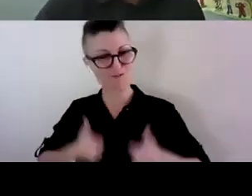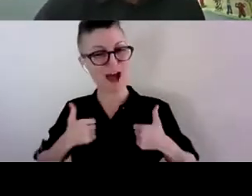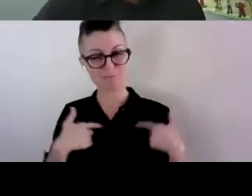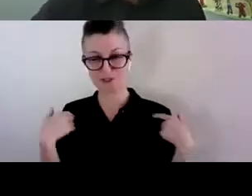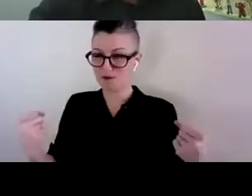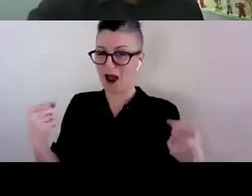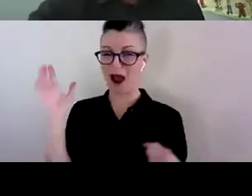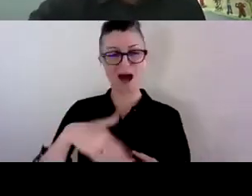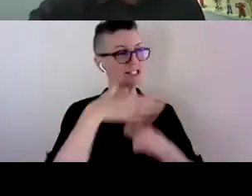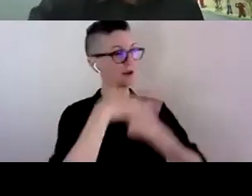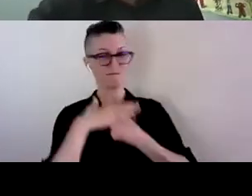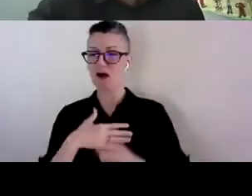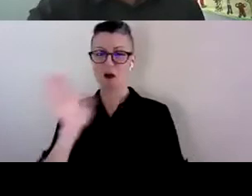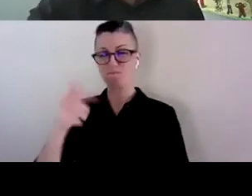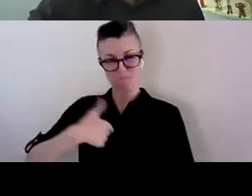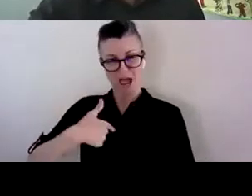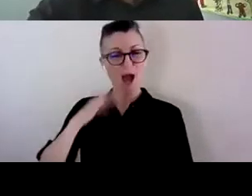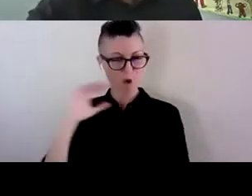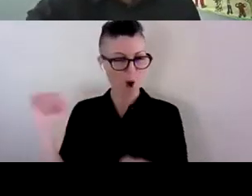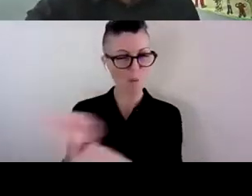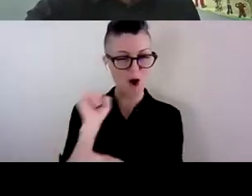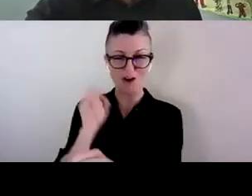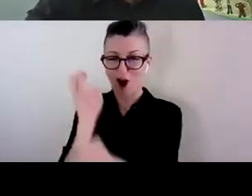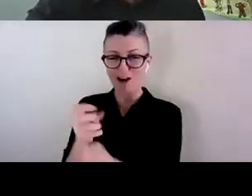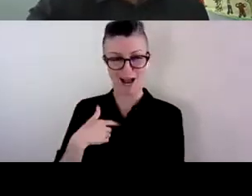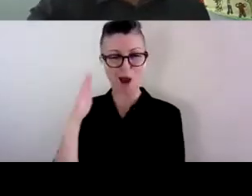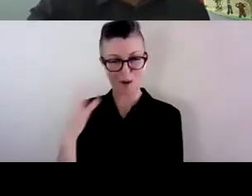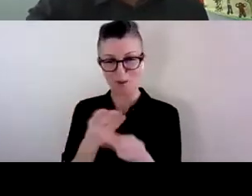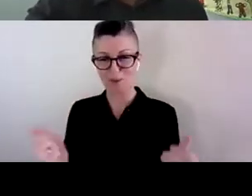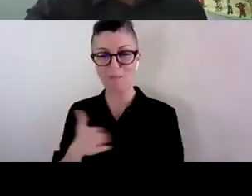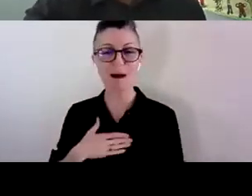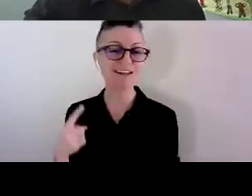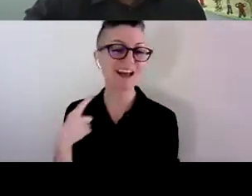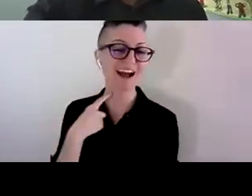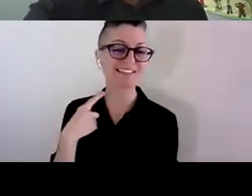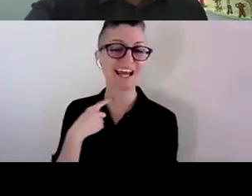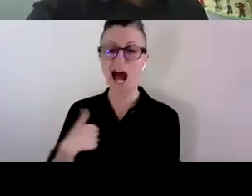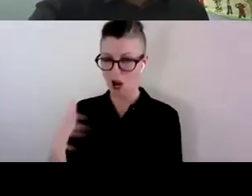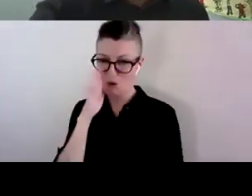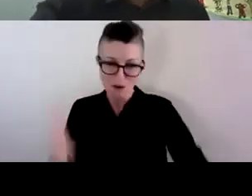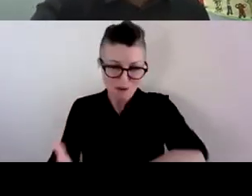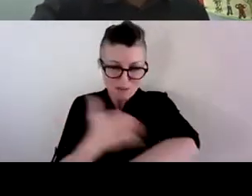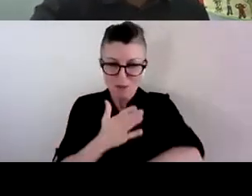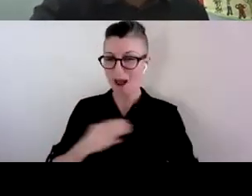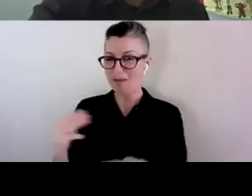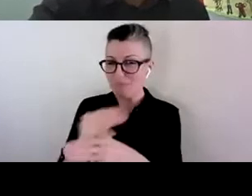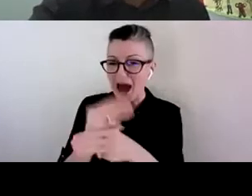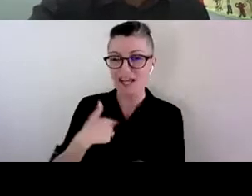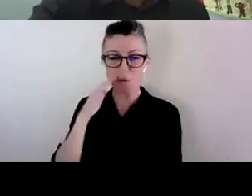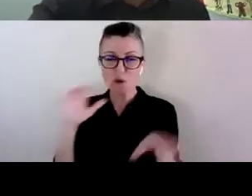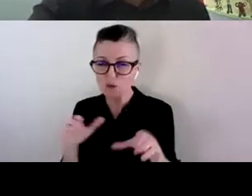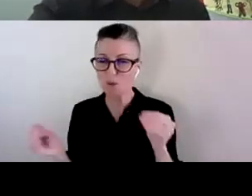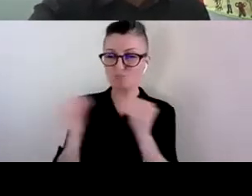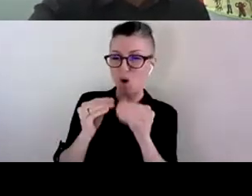that we should just work harder on our accents, work harder on our math homework, work harder on our jobs, work harder on